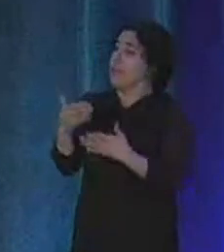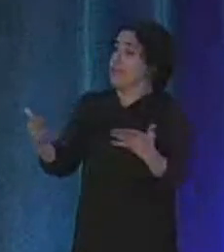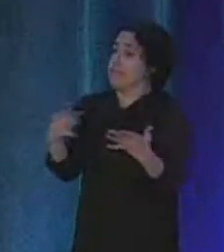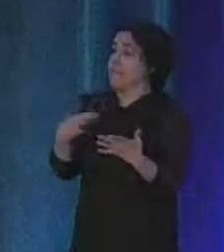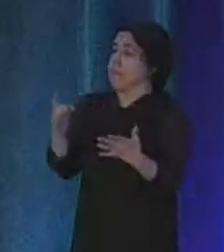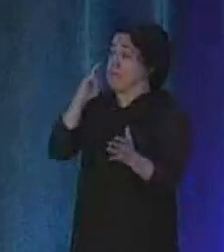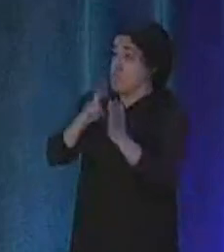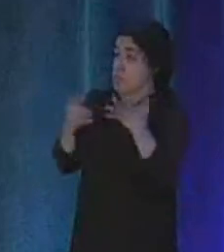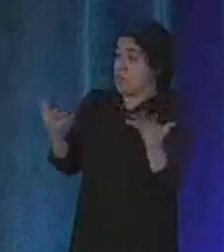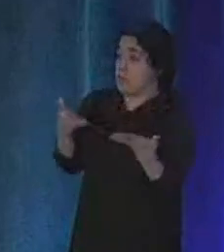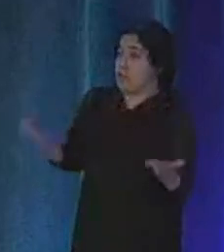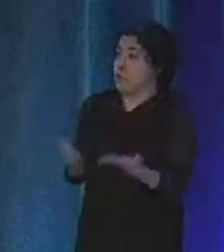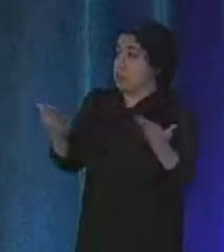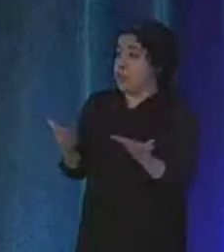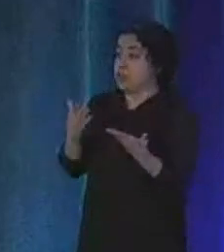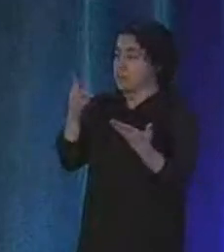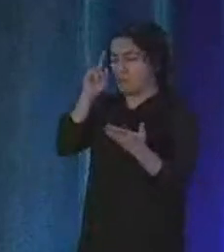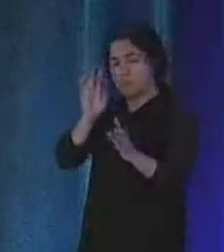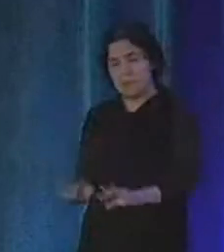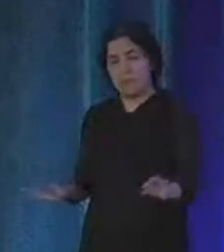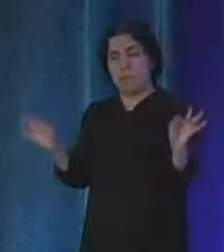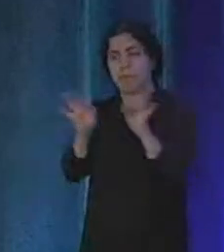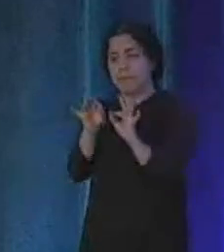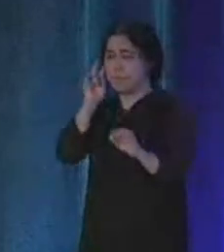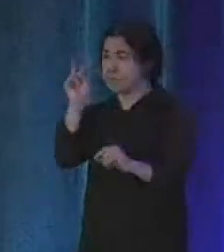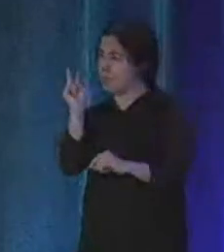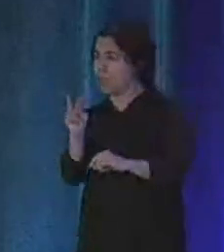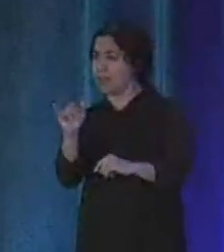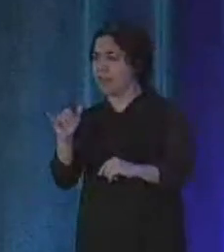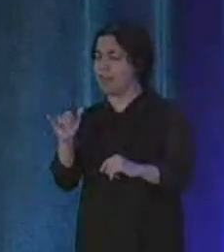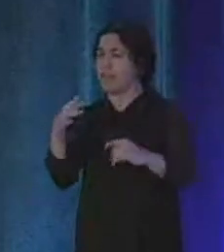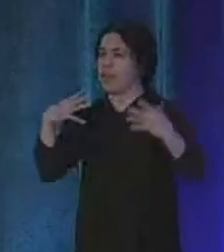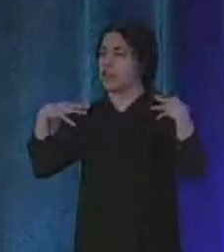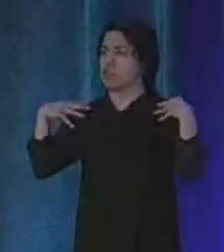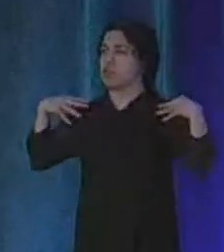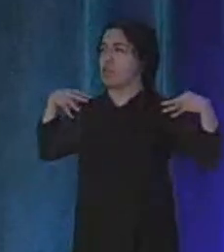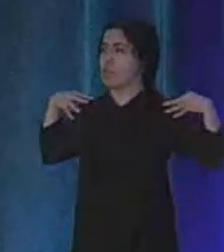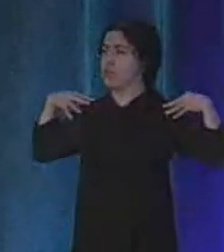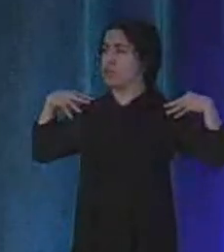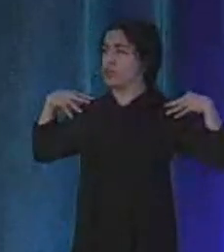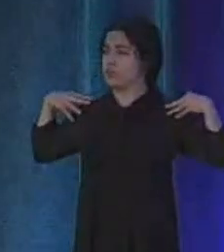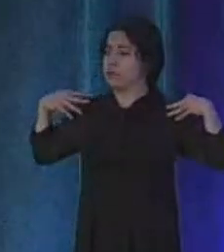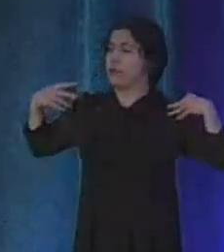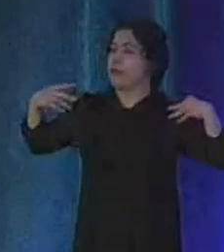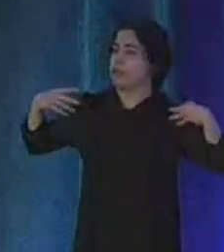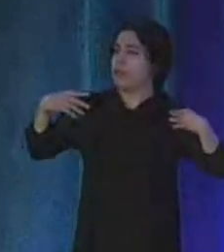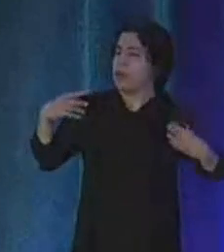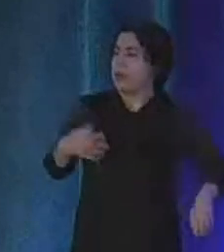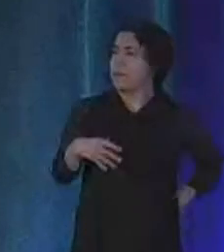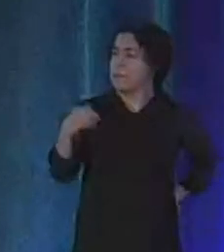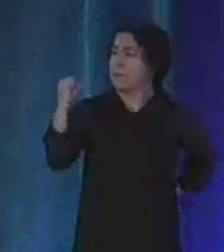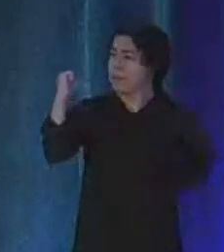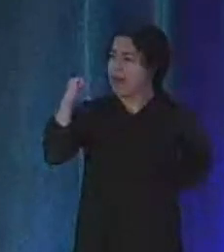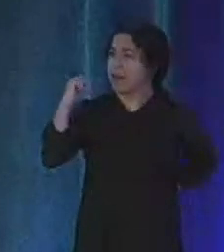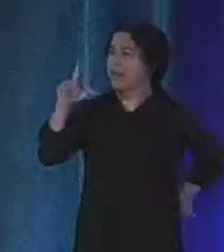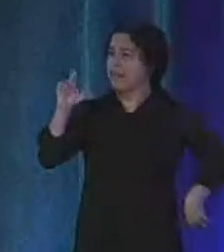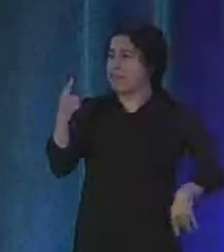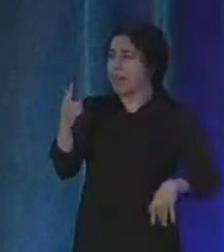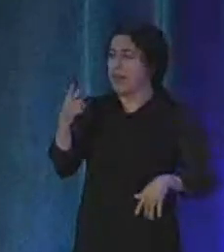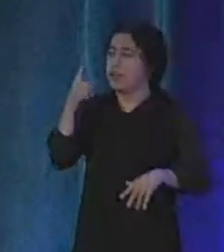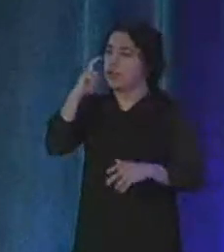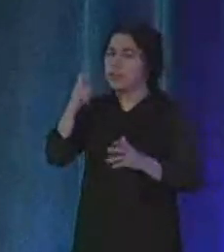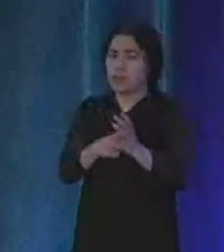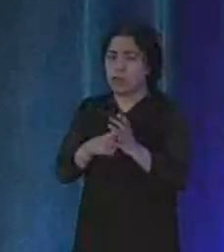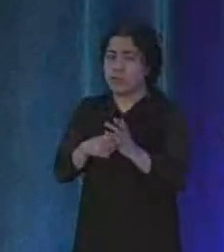that is, I think, really, really key is if you look into the shoulders, the upper back, the legs, you notice a relaxation there. There's